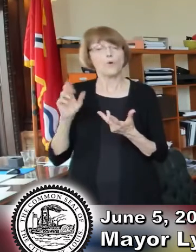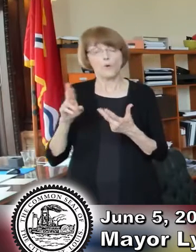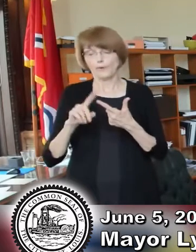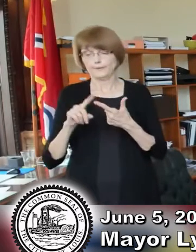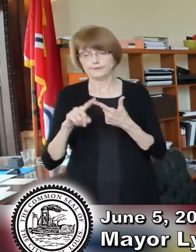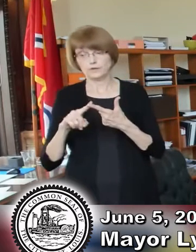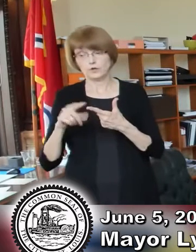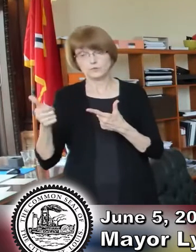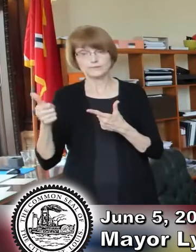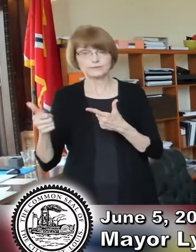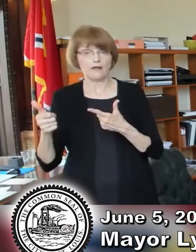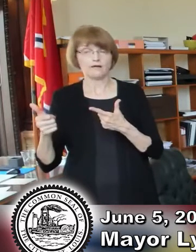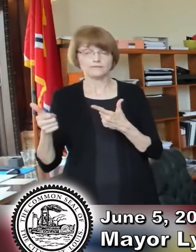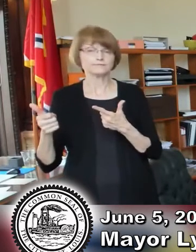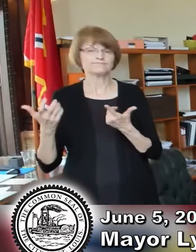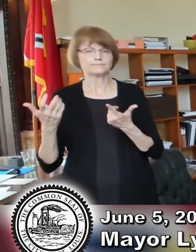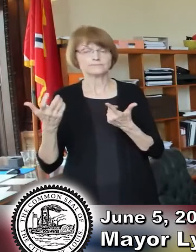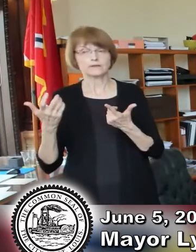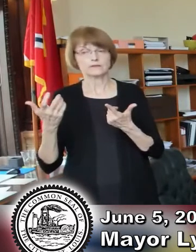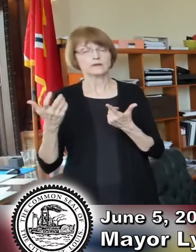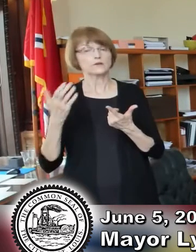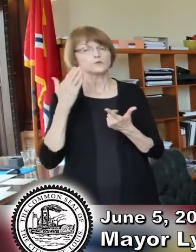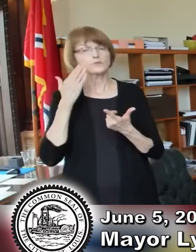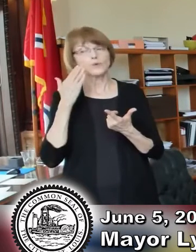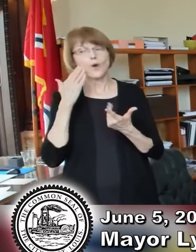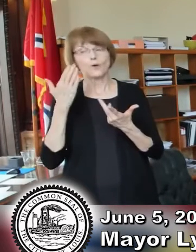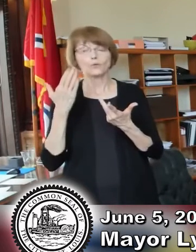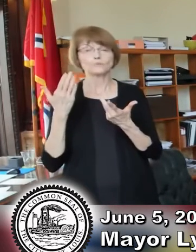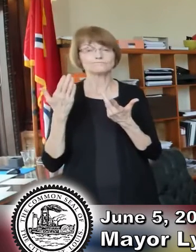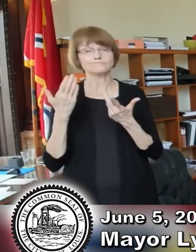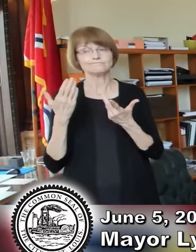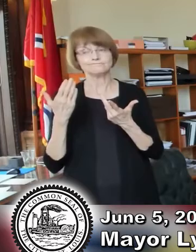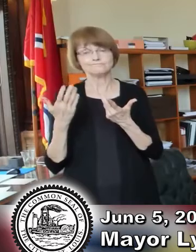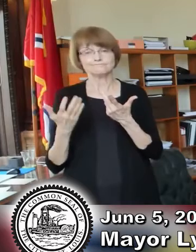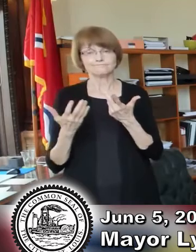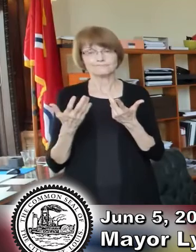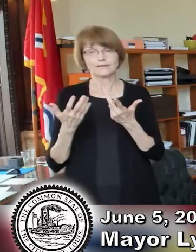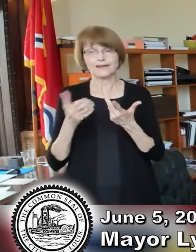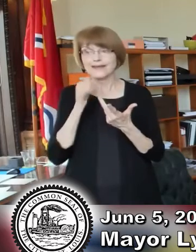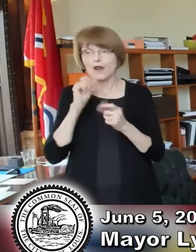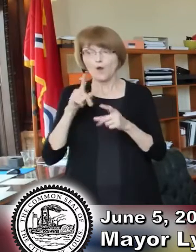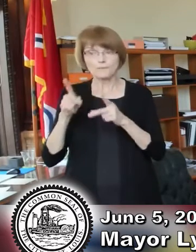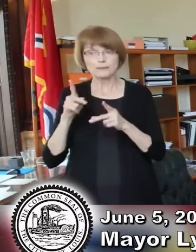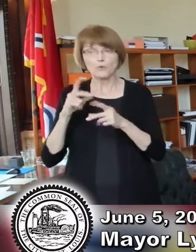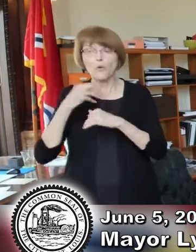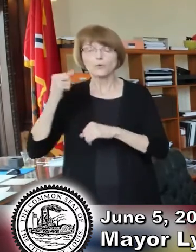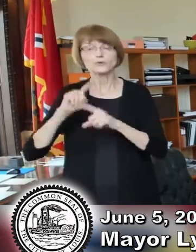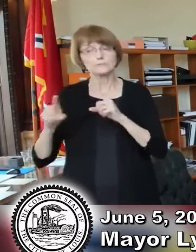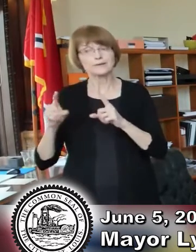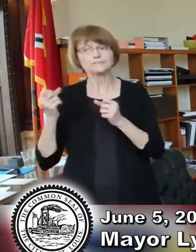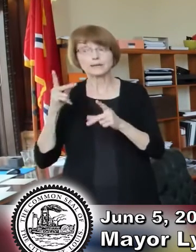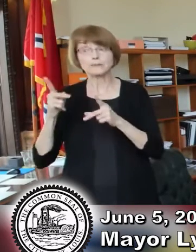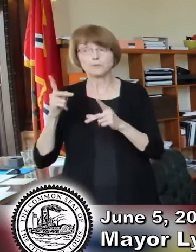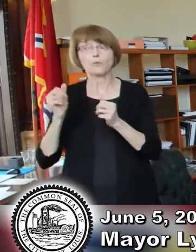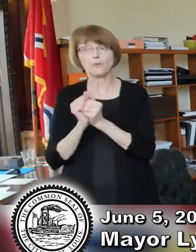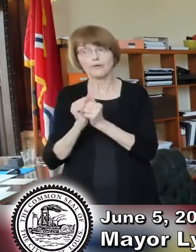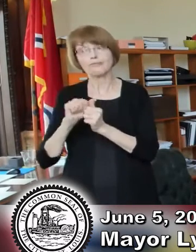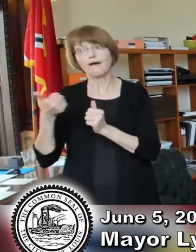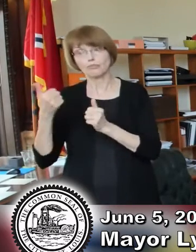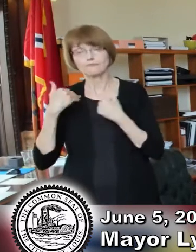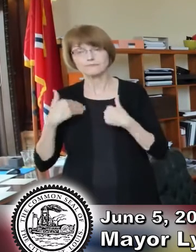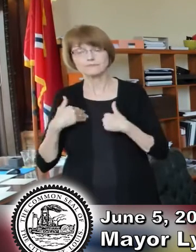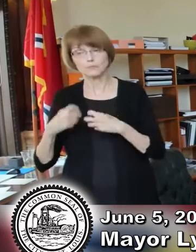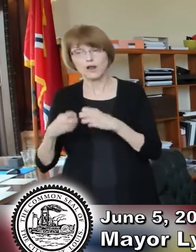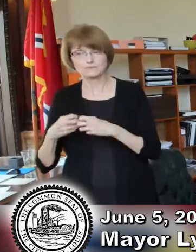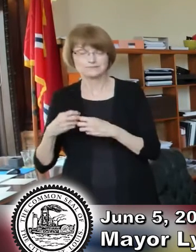are, I'm going to say available for seniors. Not everyone in a high-risk population is a senior, but many are. Or have someone